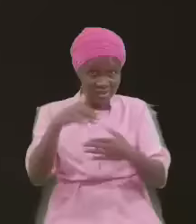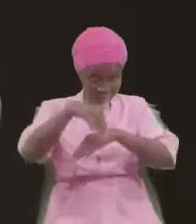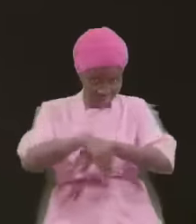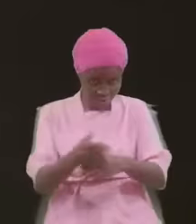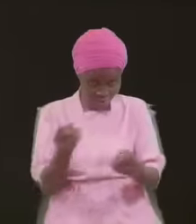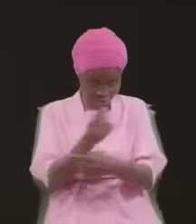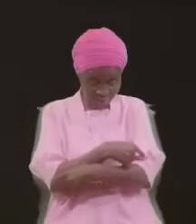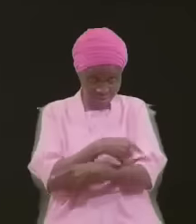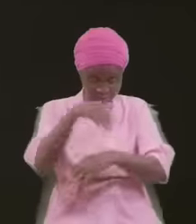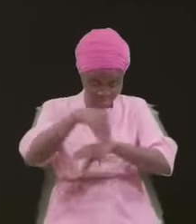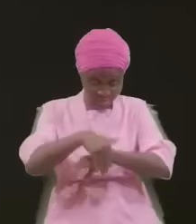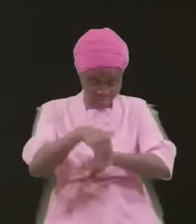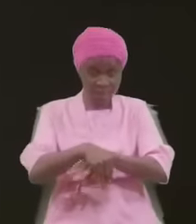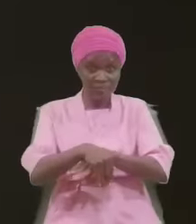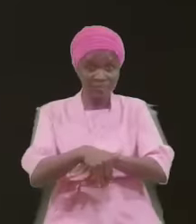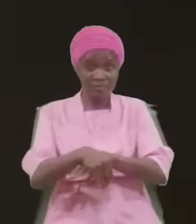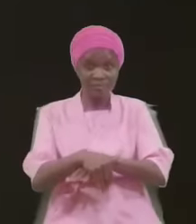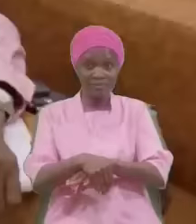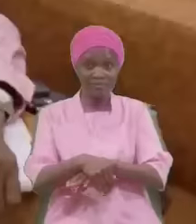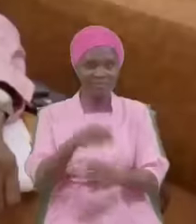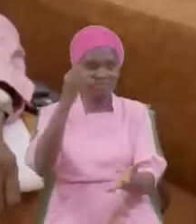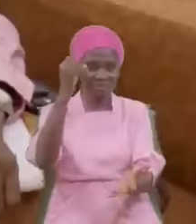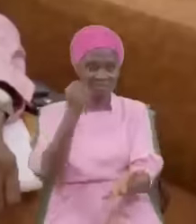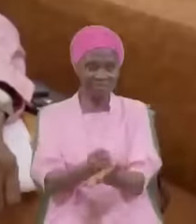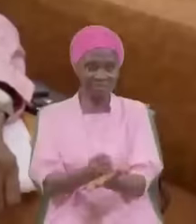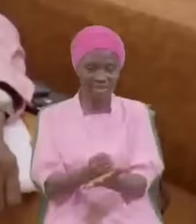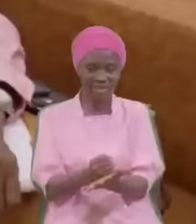night. I miss a good amen there.